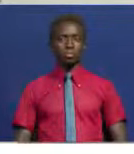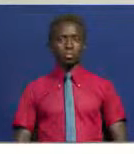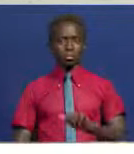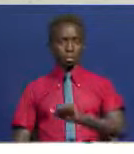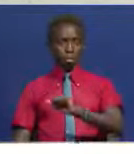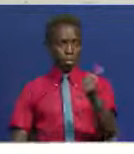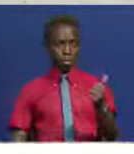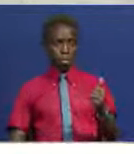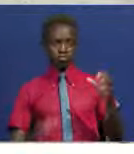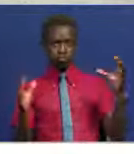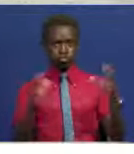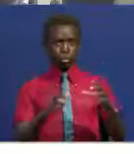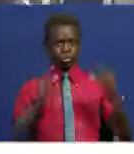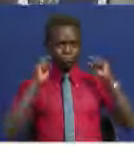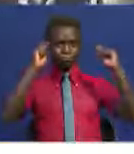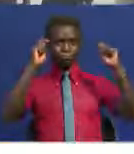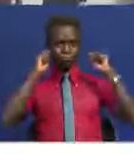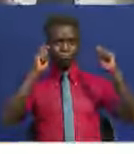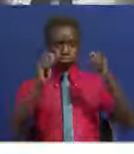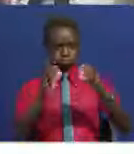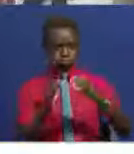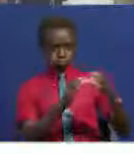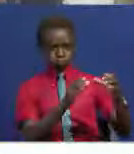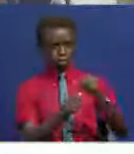and the protesters on the